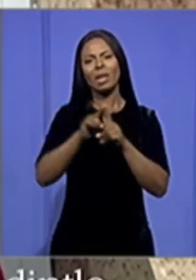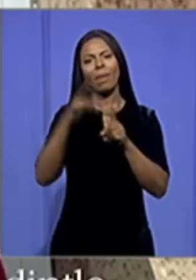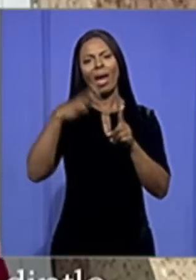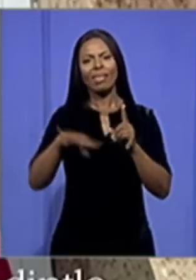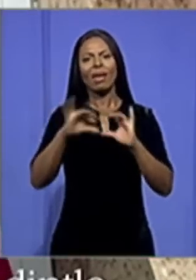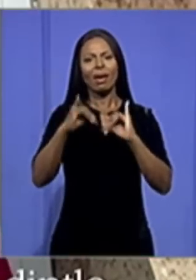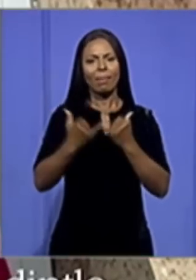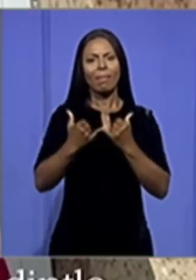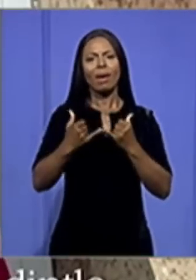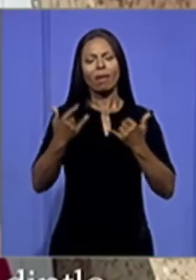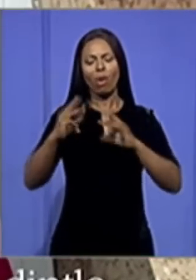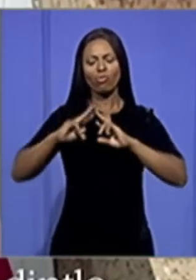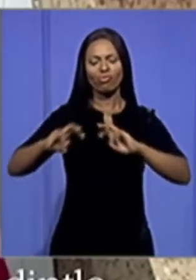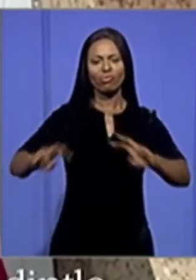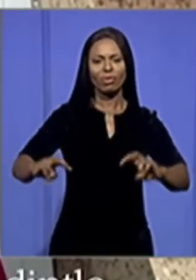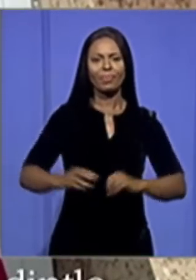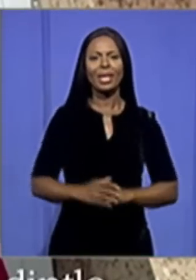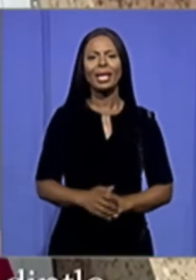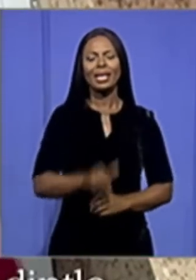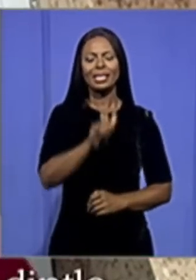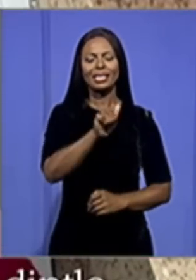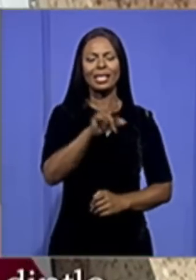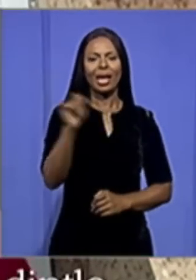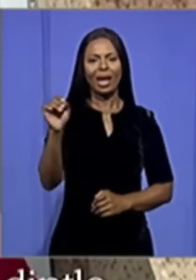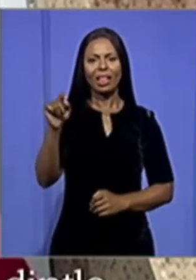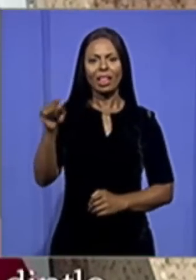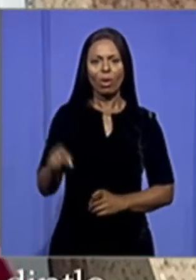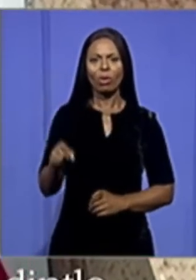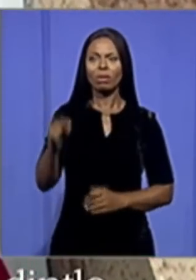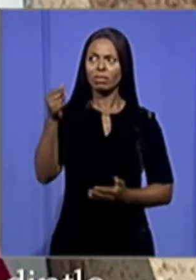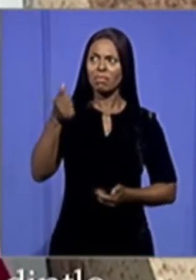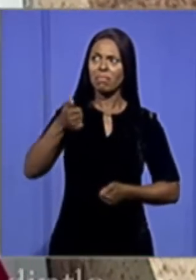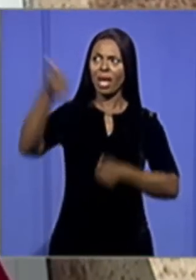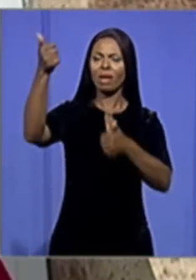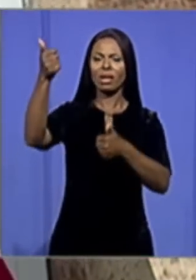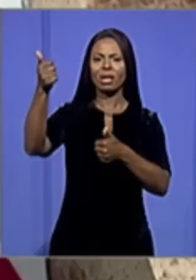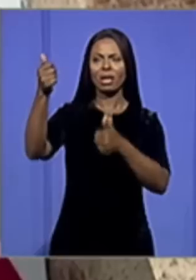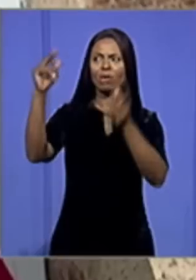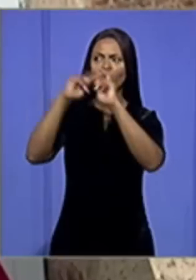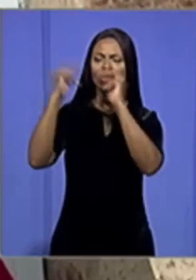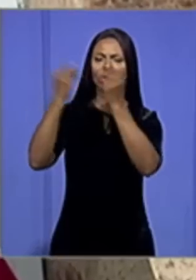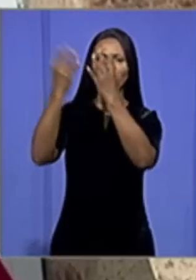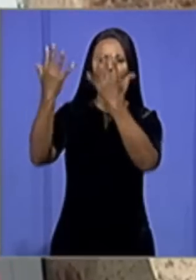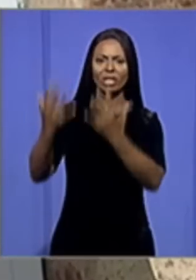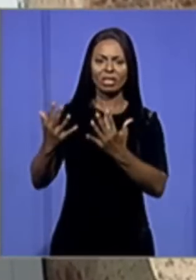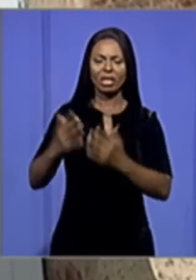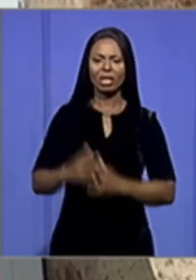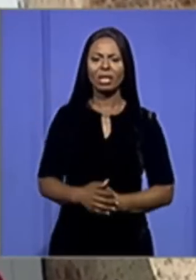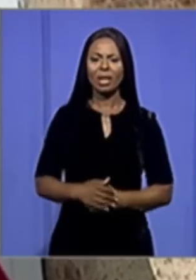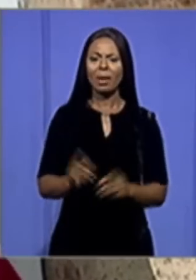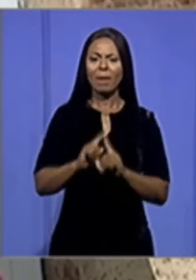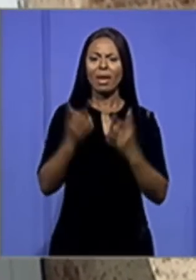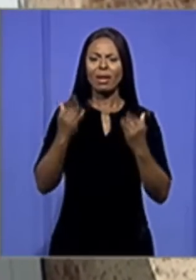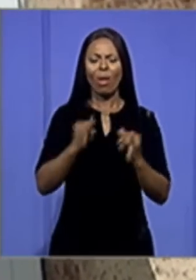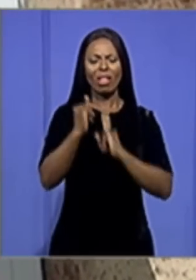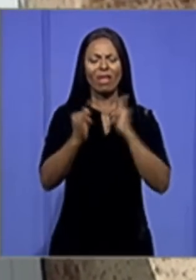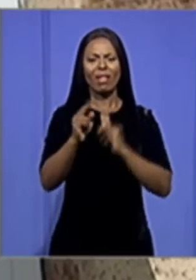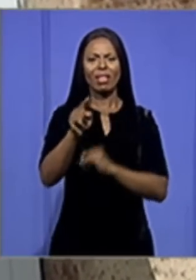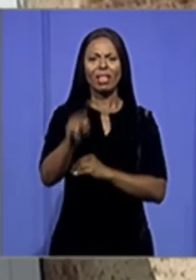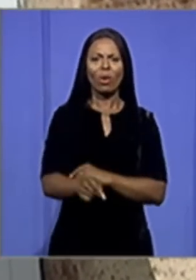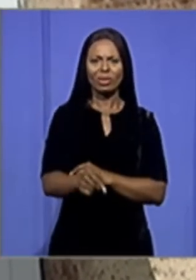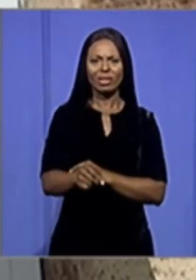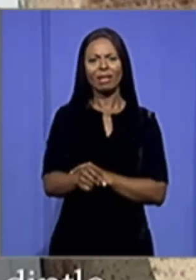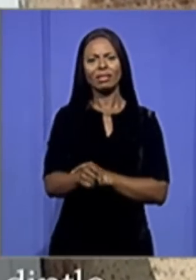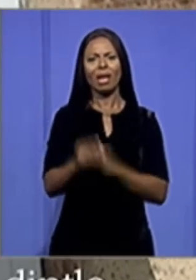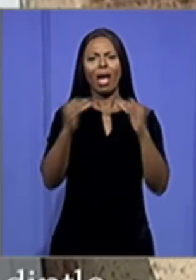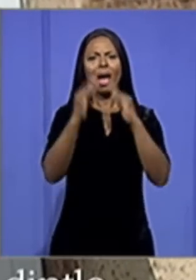million khutletse morao National Treasury a re a tshwalo tshoa a re utlwa 11,000 backlog ya